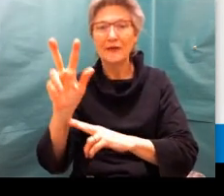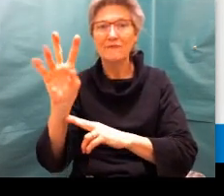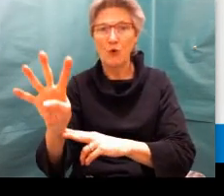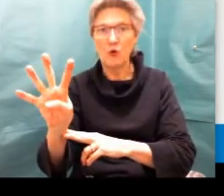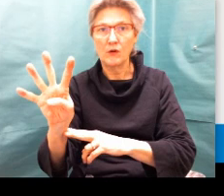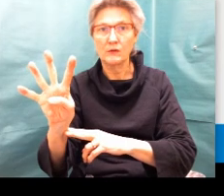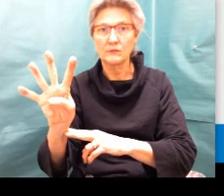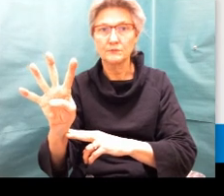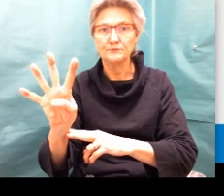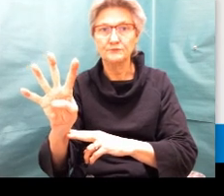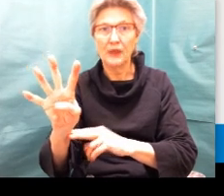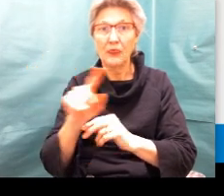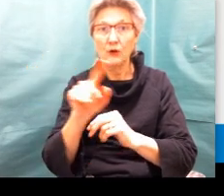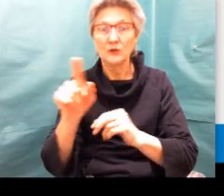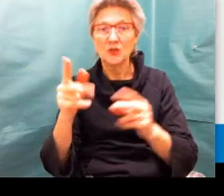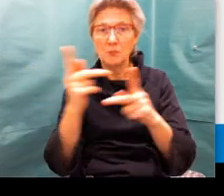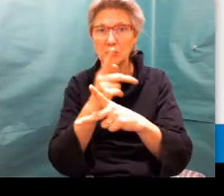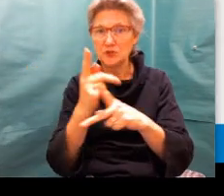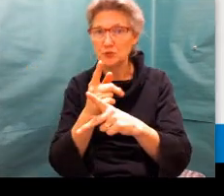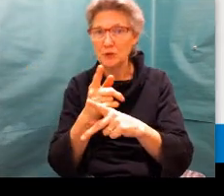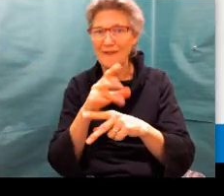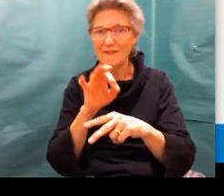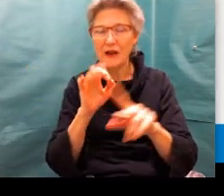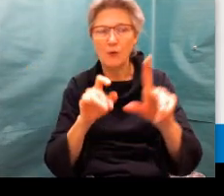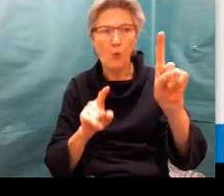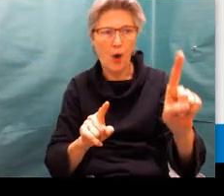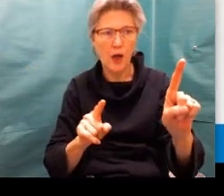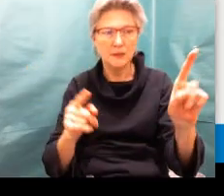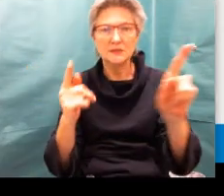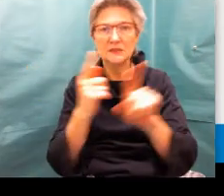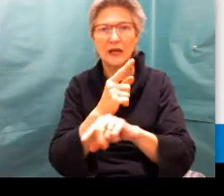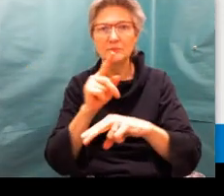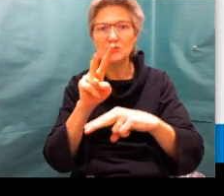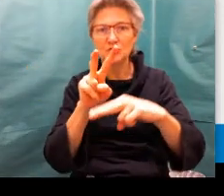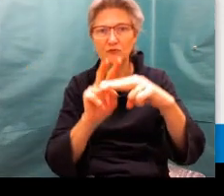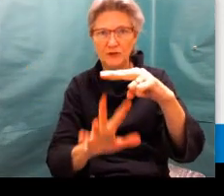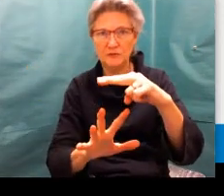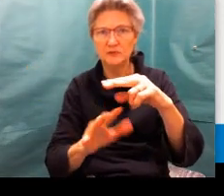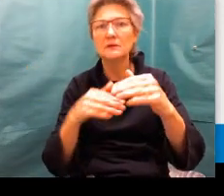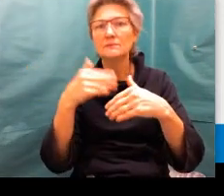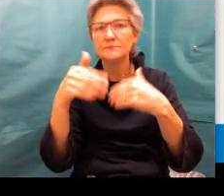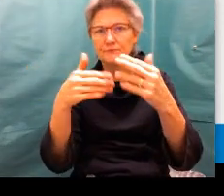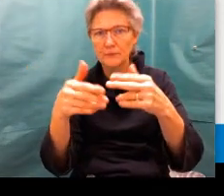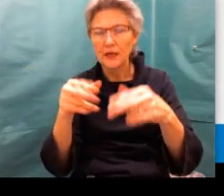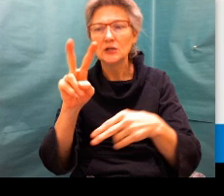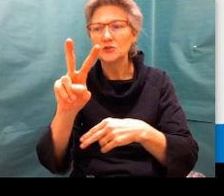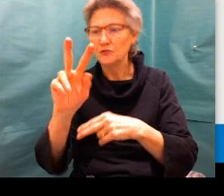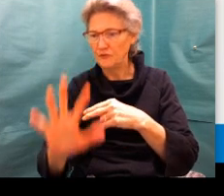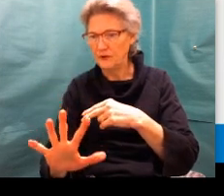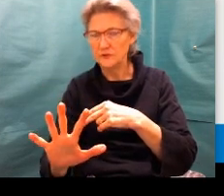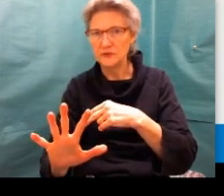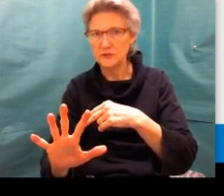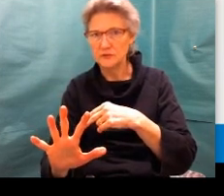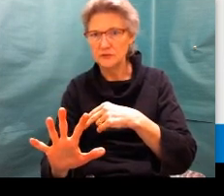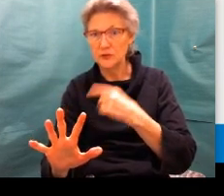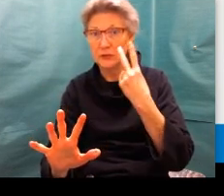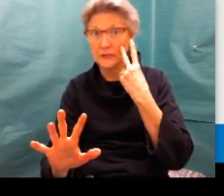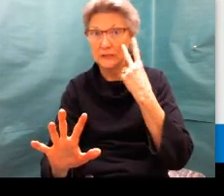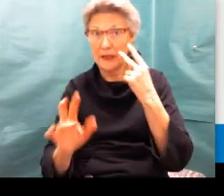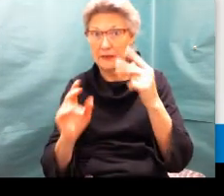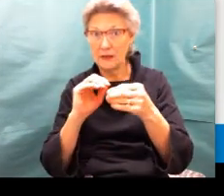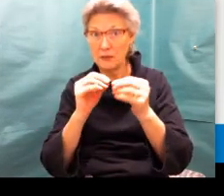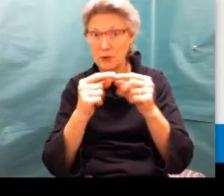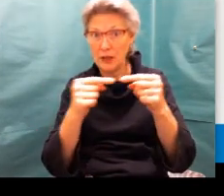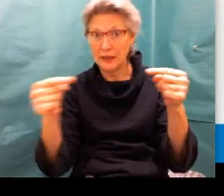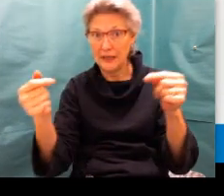and 4. Okay, those are the multiples we're going to find, the first 4 multiples. So 2/5, and you'll see on the number